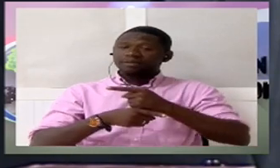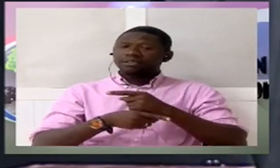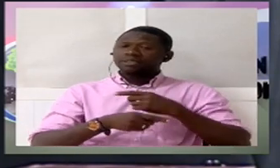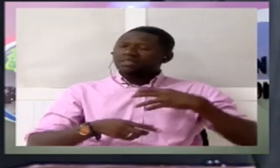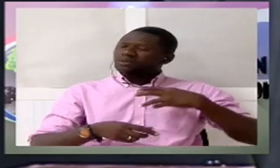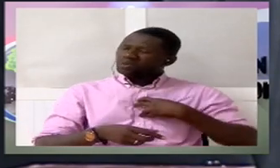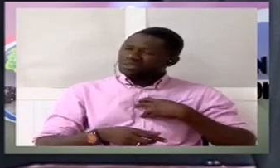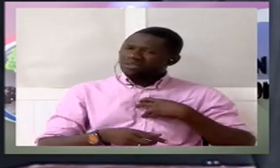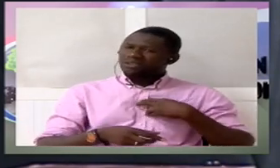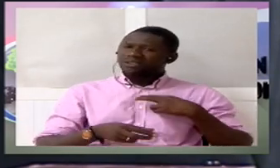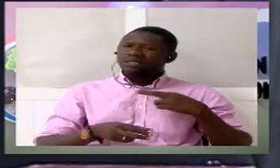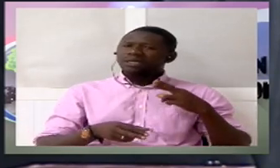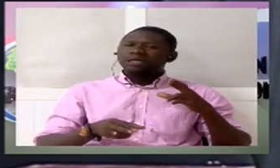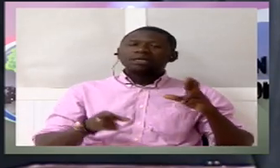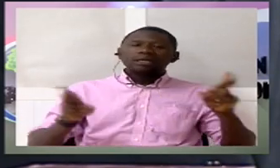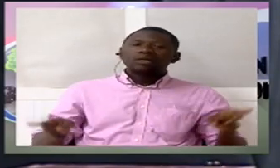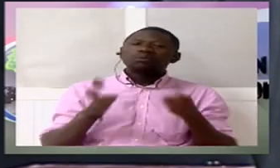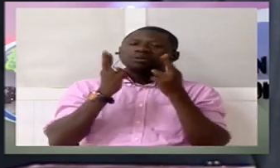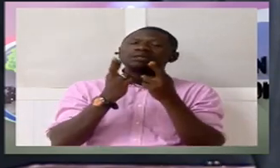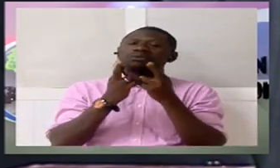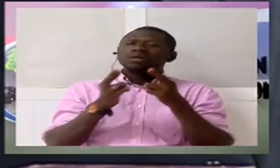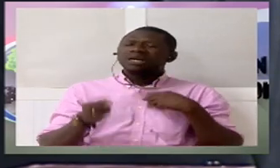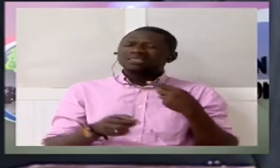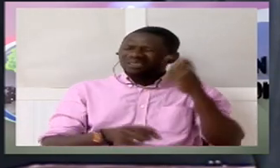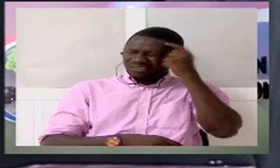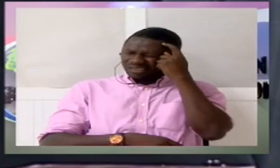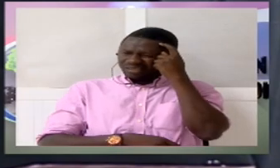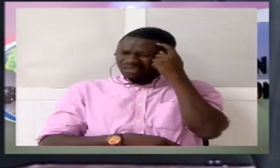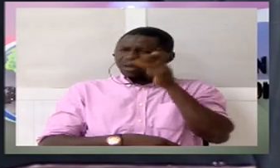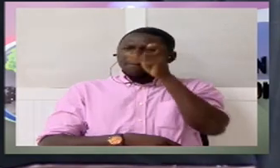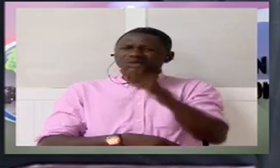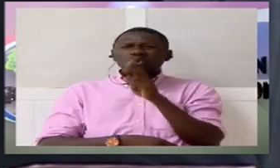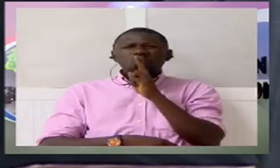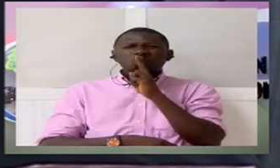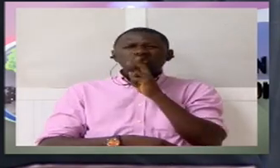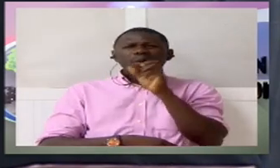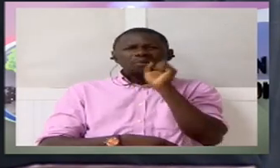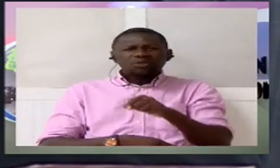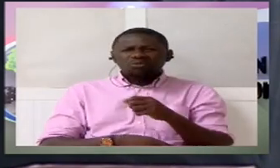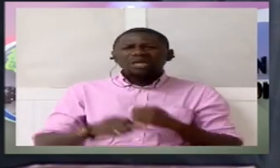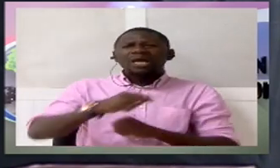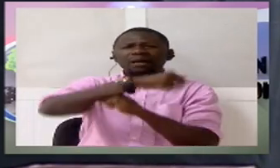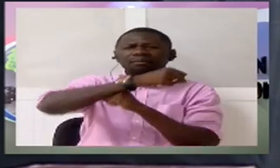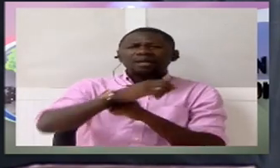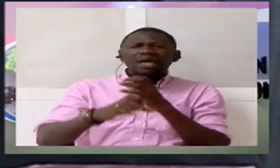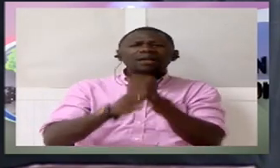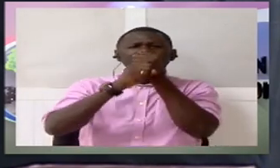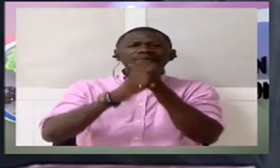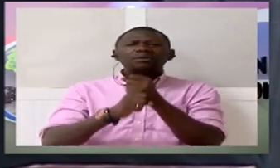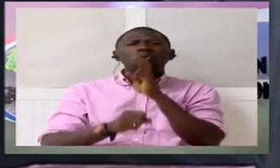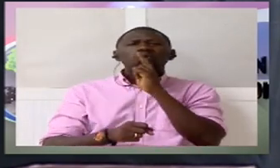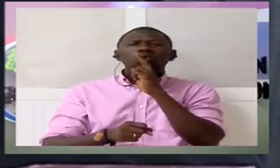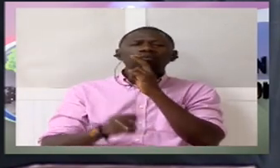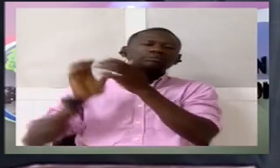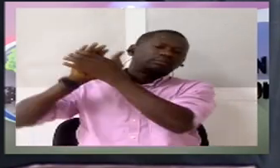And they thought that the only person who could do that for them would be Gaddafi. And what Gaddafi Baba had a connection also to new. And that Gaddafi,